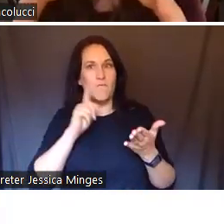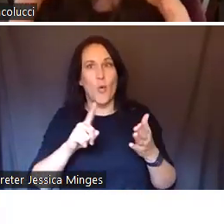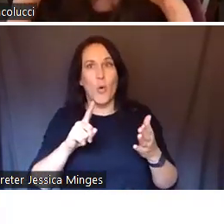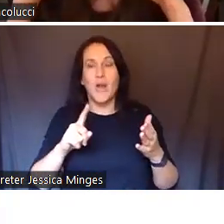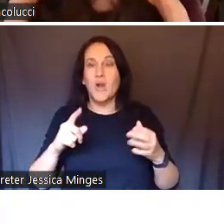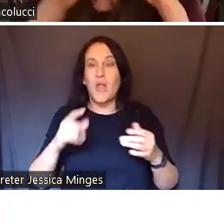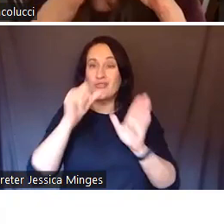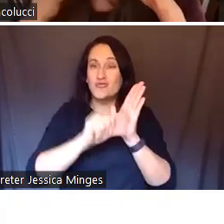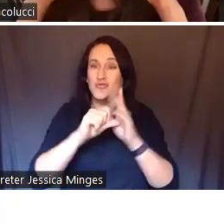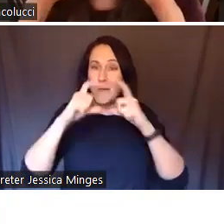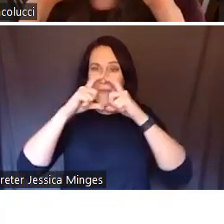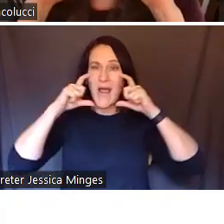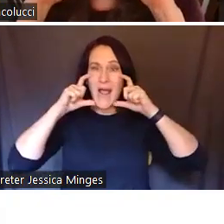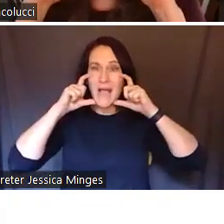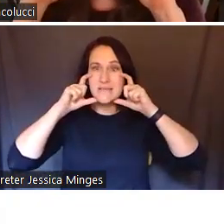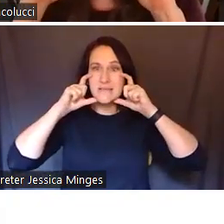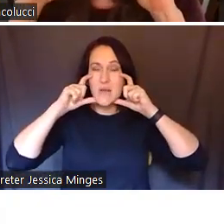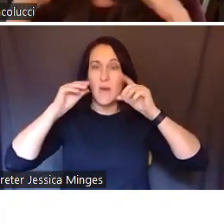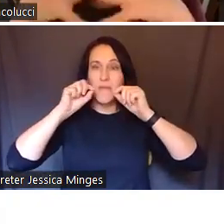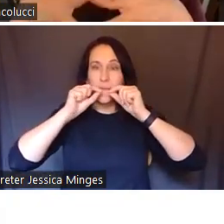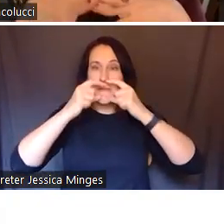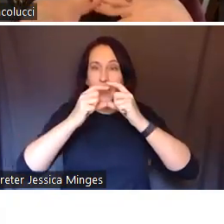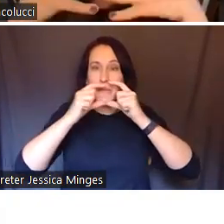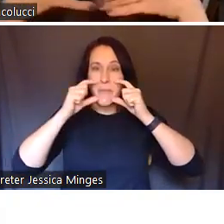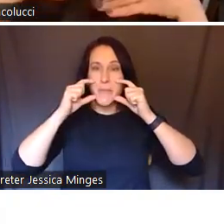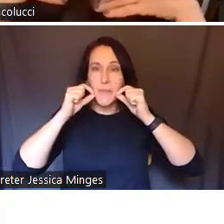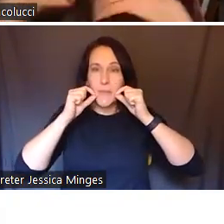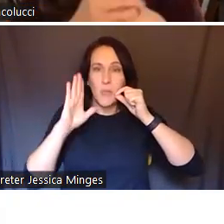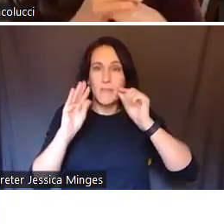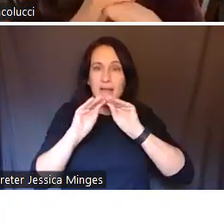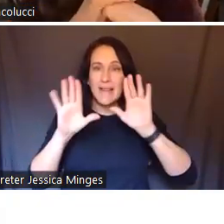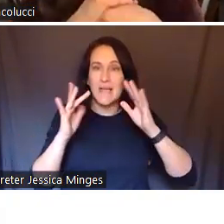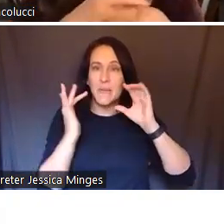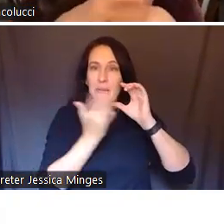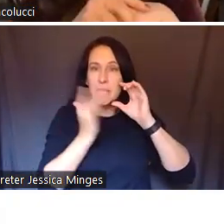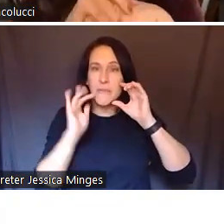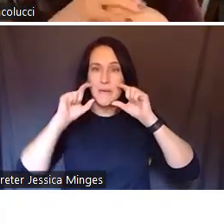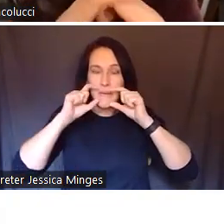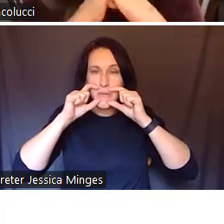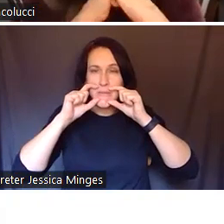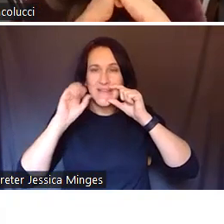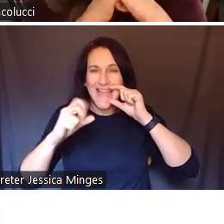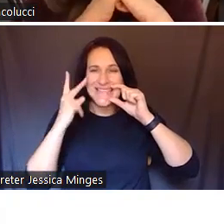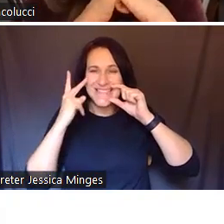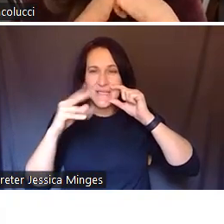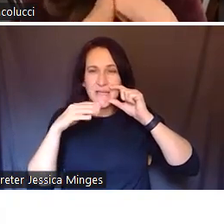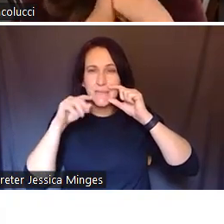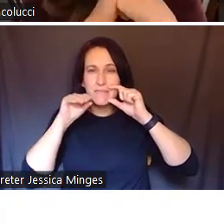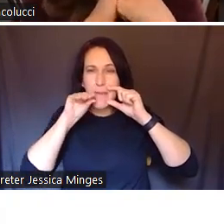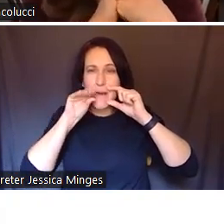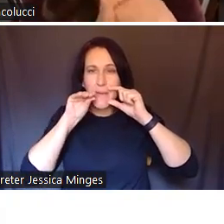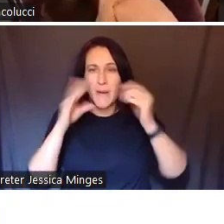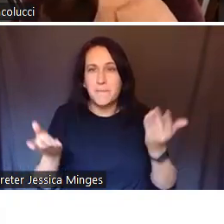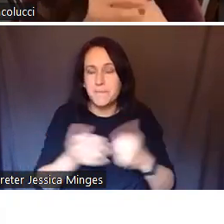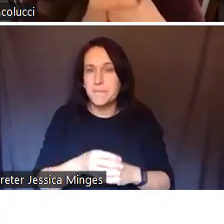masks, there is an opening here. It's clear, so you can see the physician's mouth. They